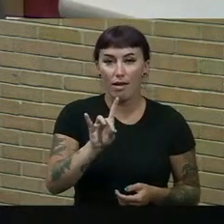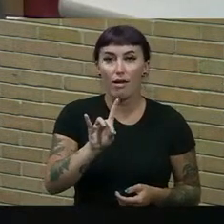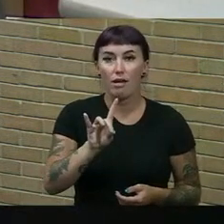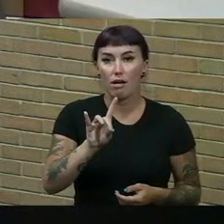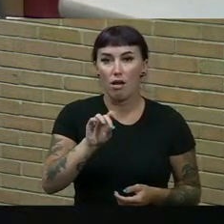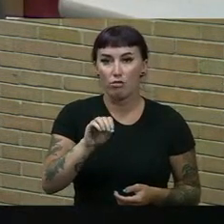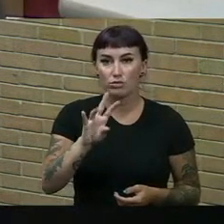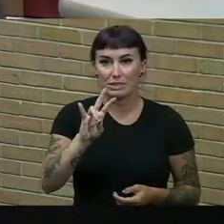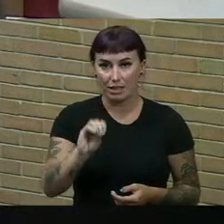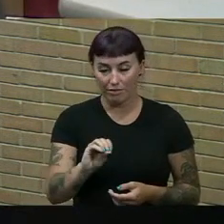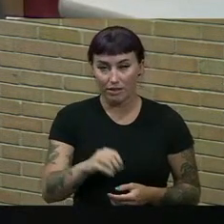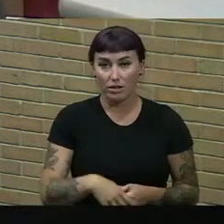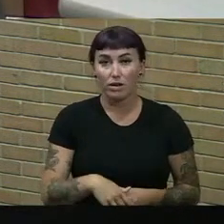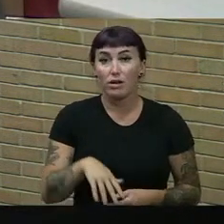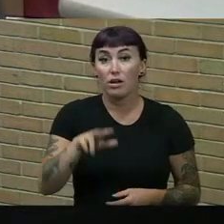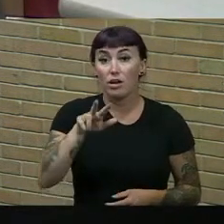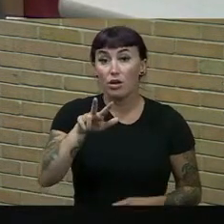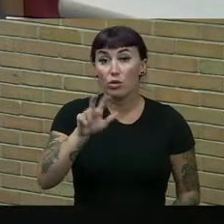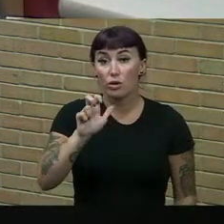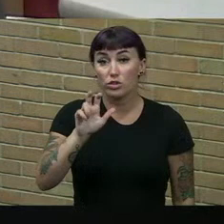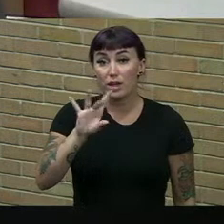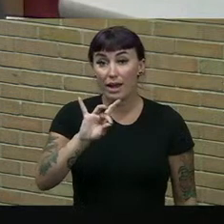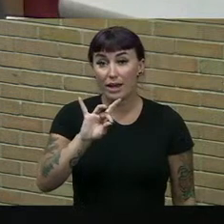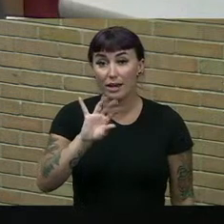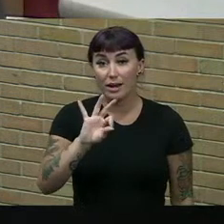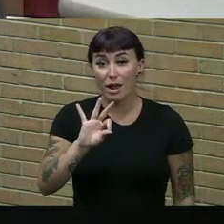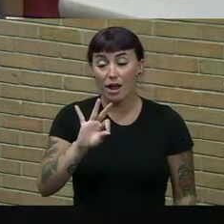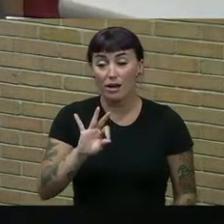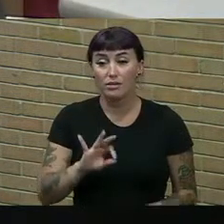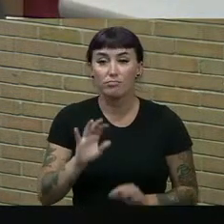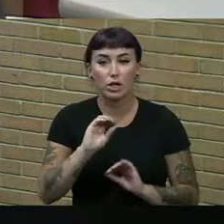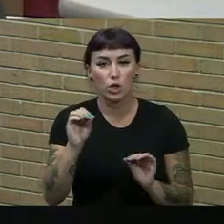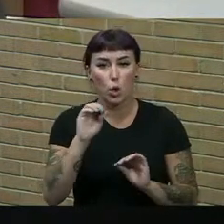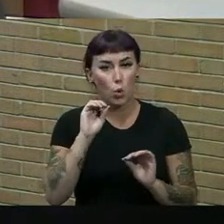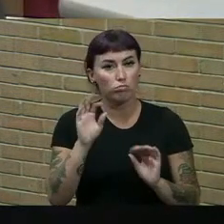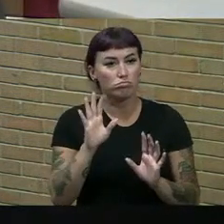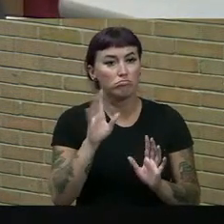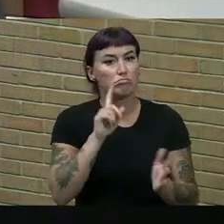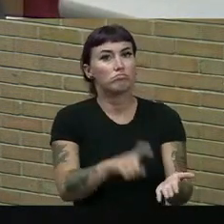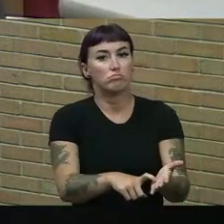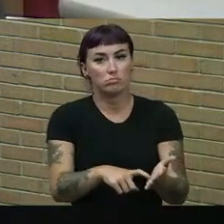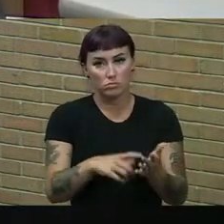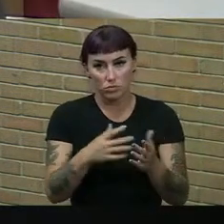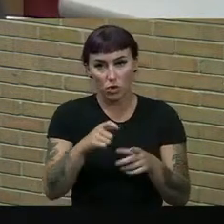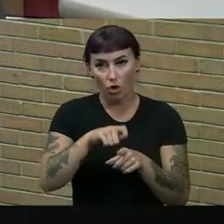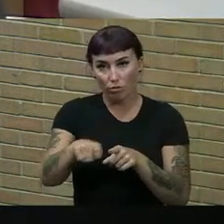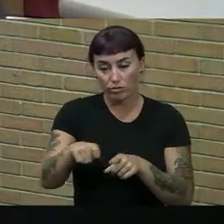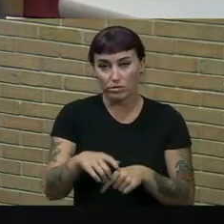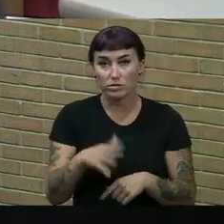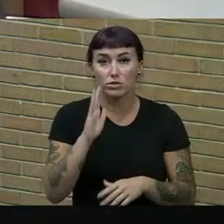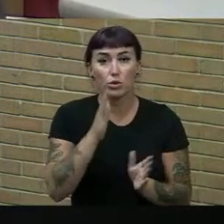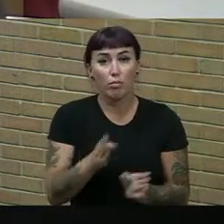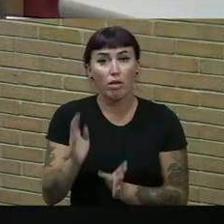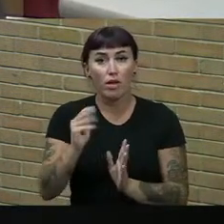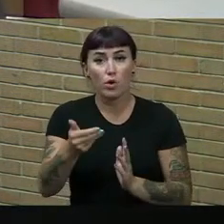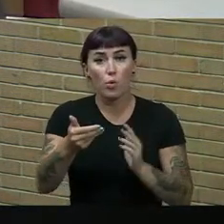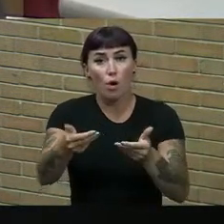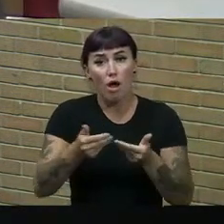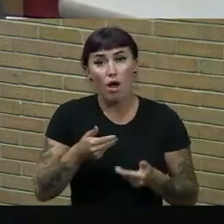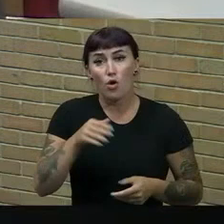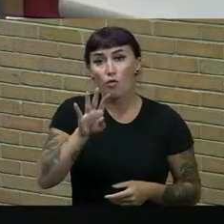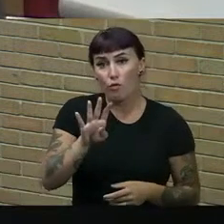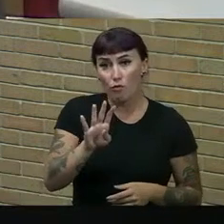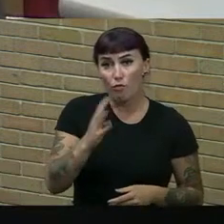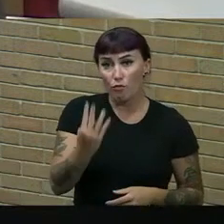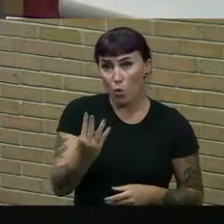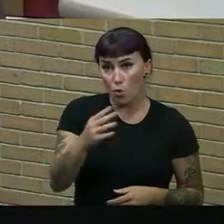in West Brighton, 389, but no calls of note in West Brighton. They're planning on hiring 4 firefighters in July for